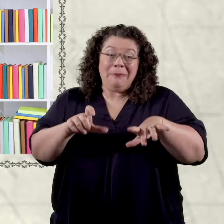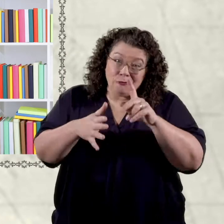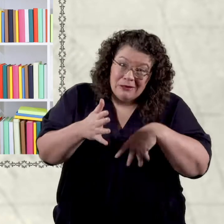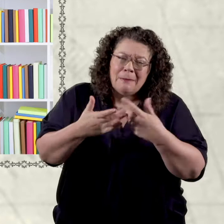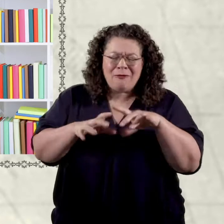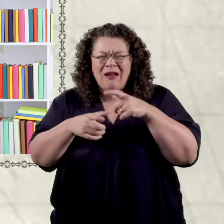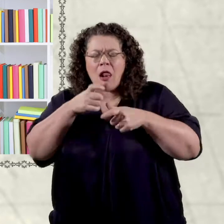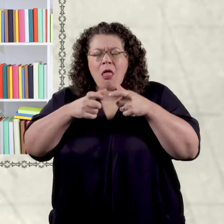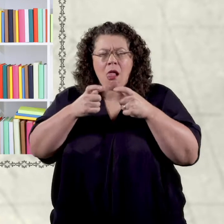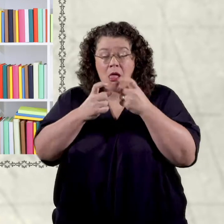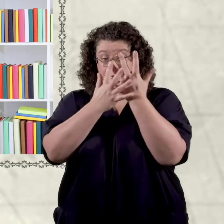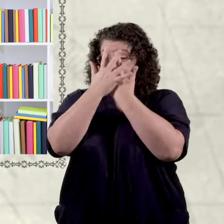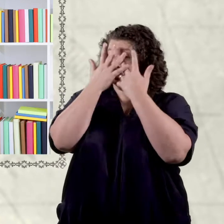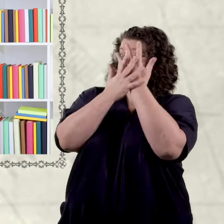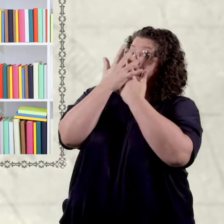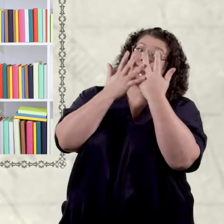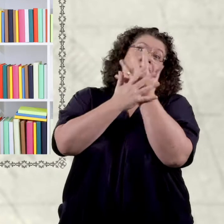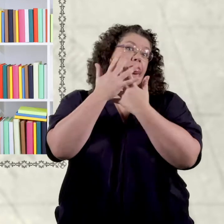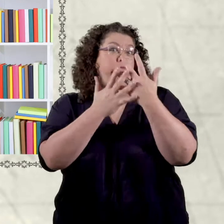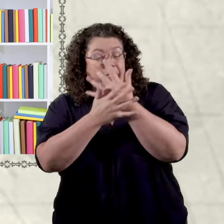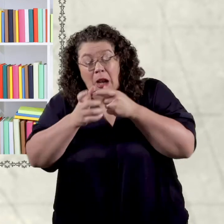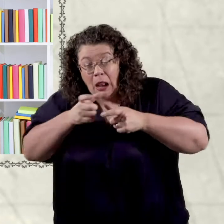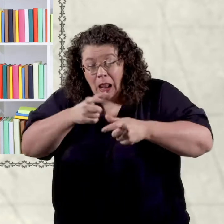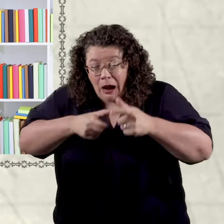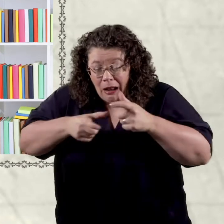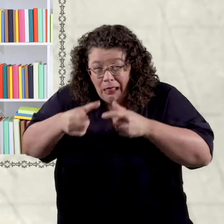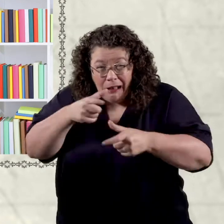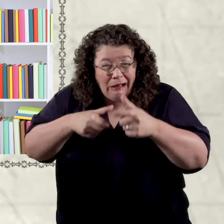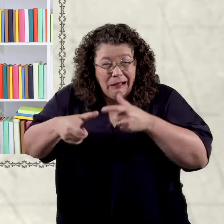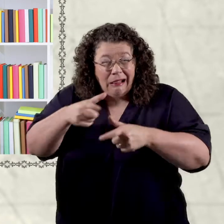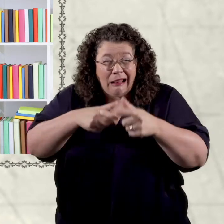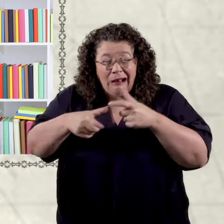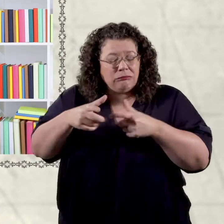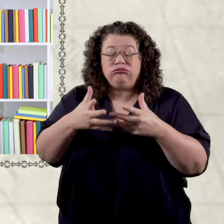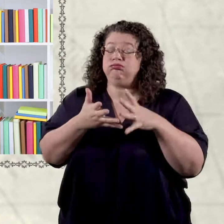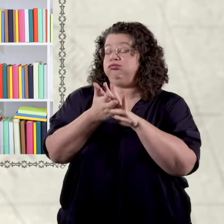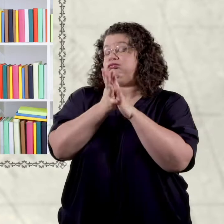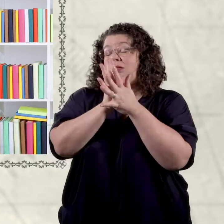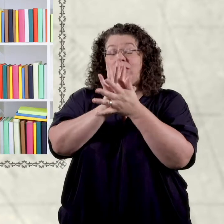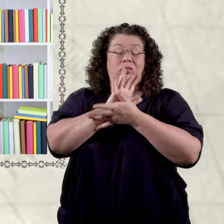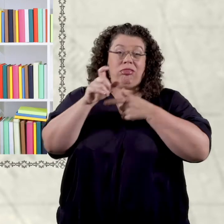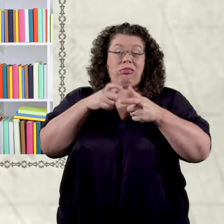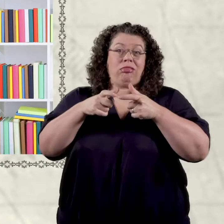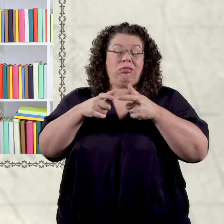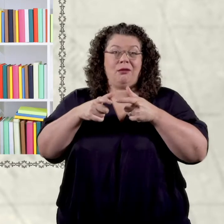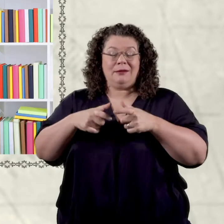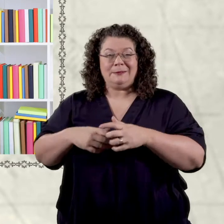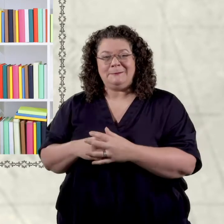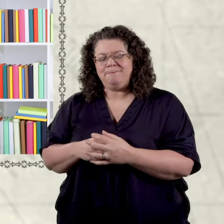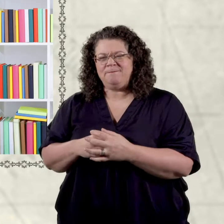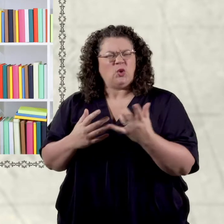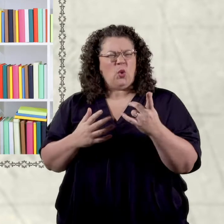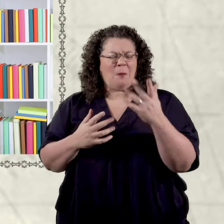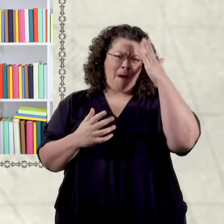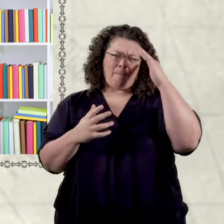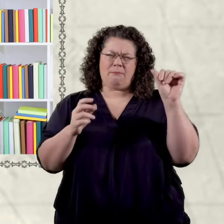read that. Alfred read that. Alfred read that. Alfred read that. Alfred read that. Alfred read that. So she